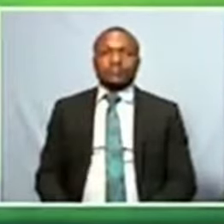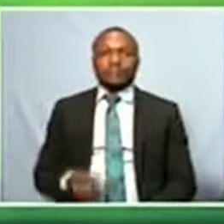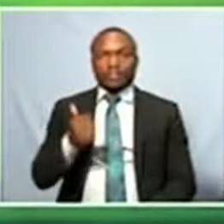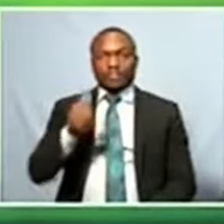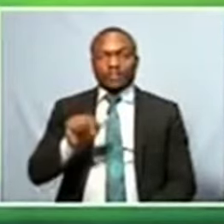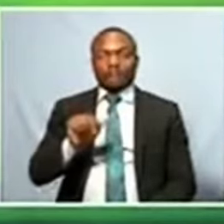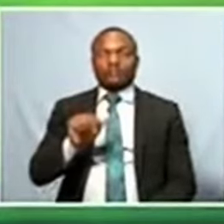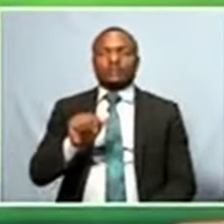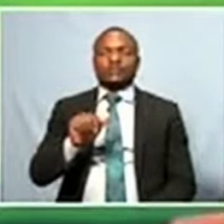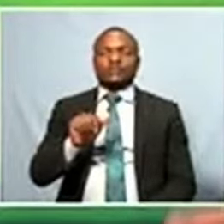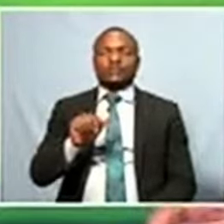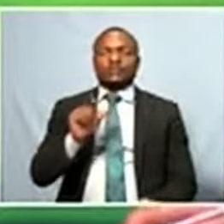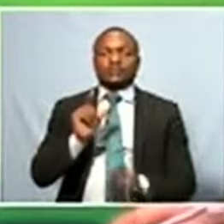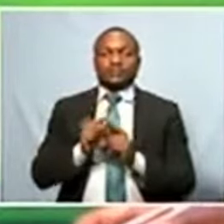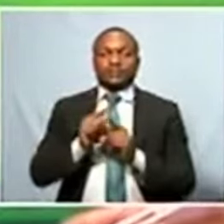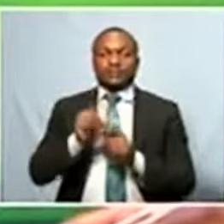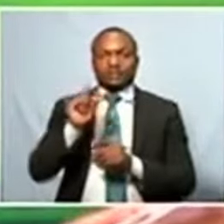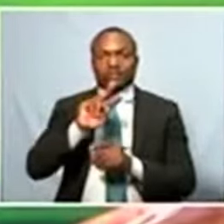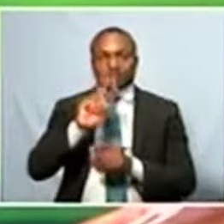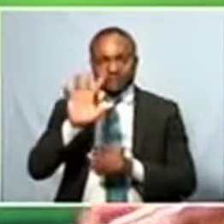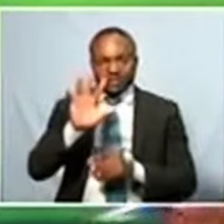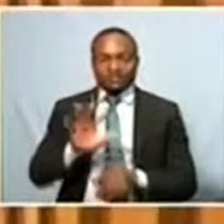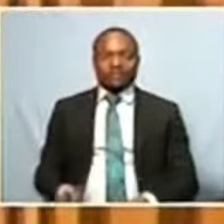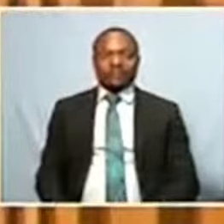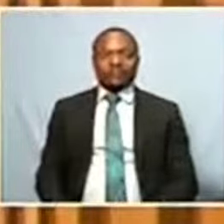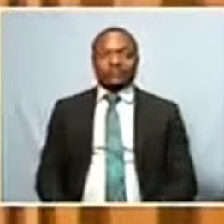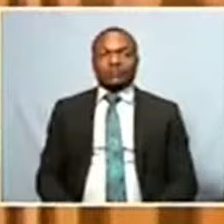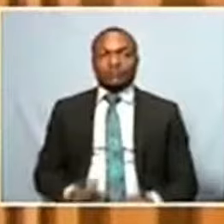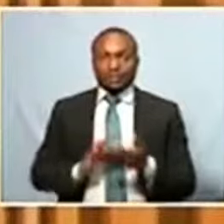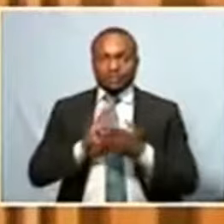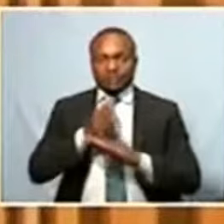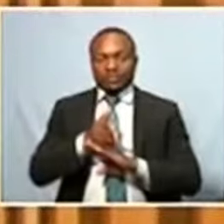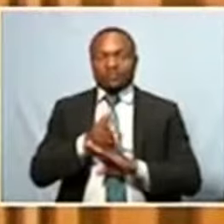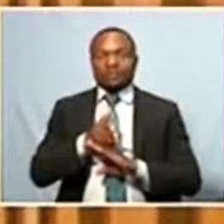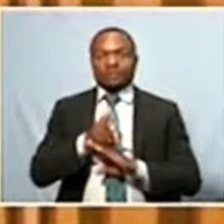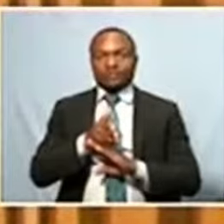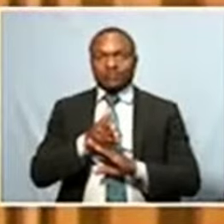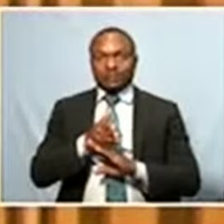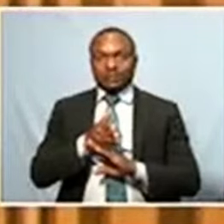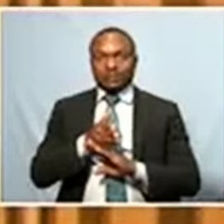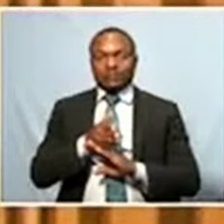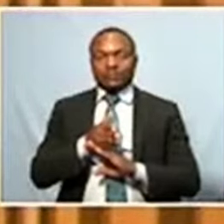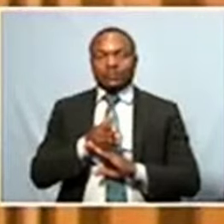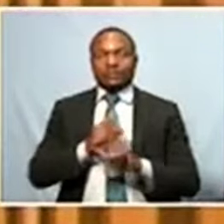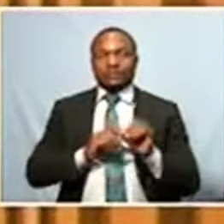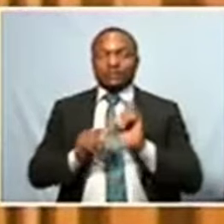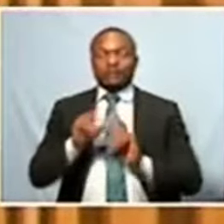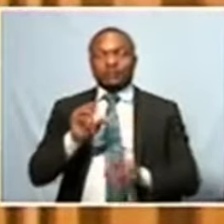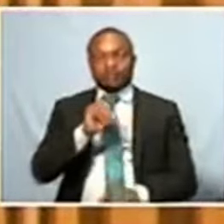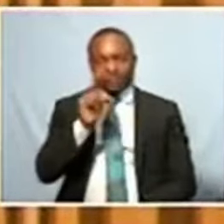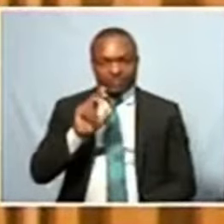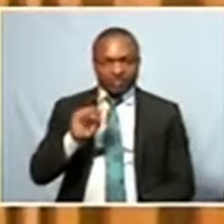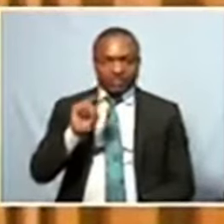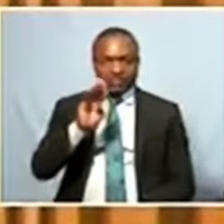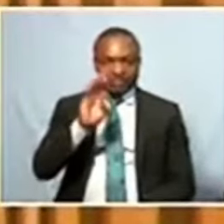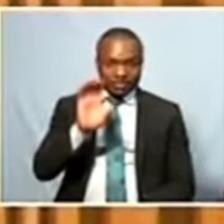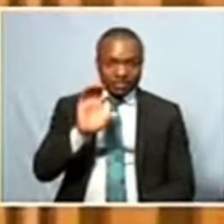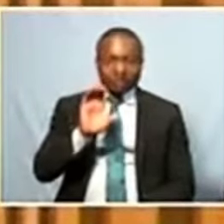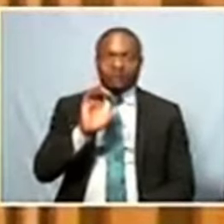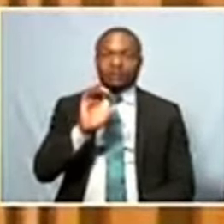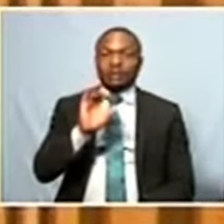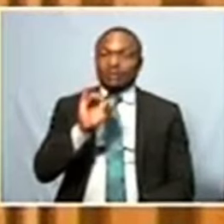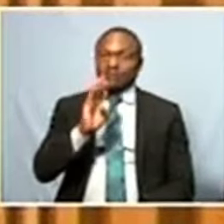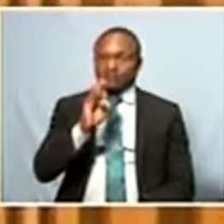10th December 2025. Thereafter, the House did consider the Independent Broadcasting Authority Bill,